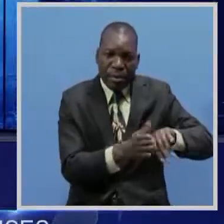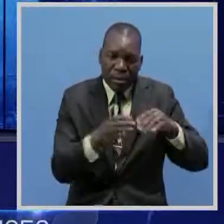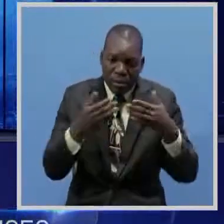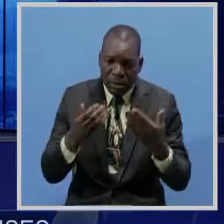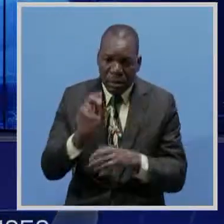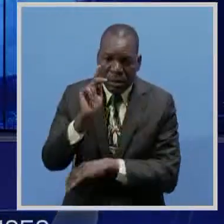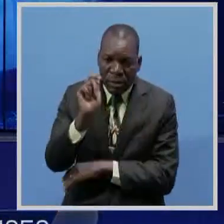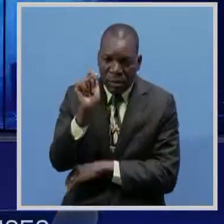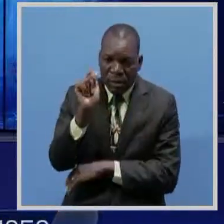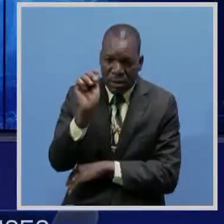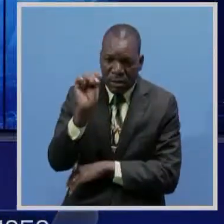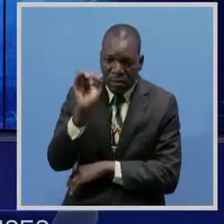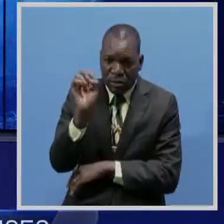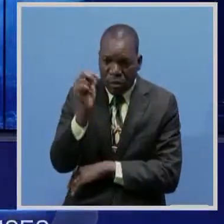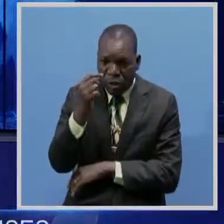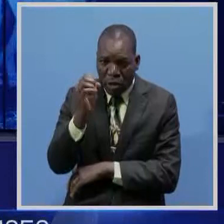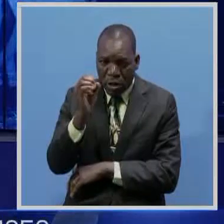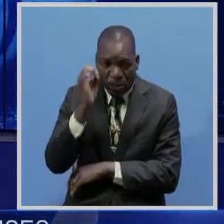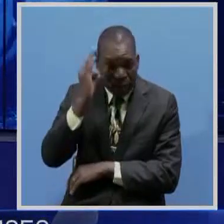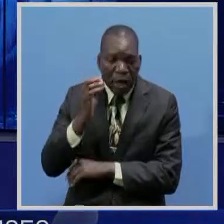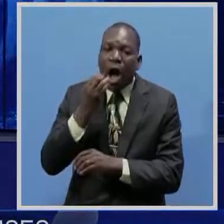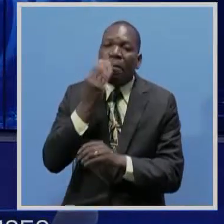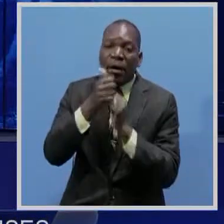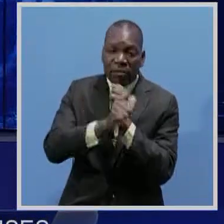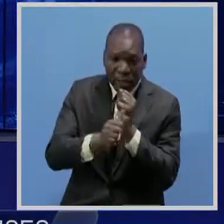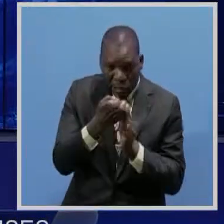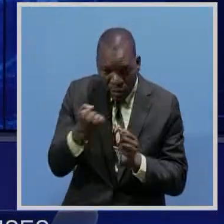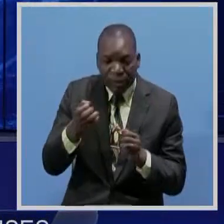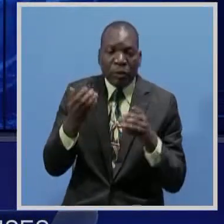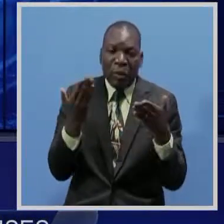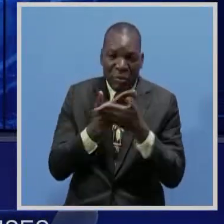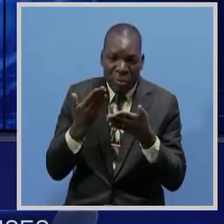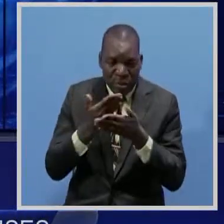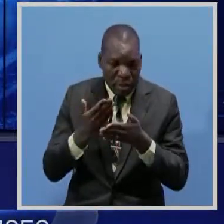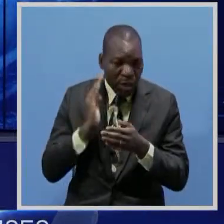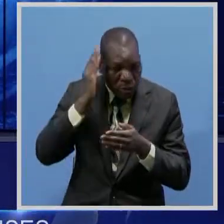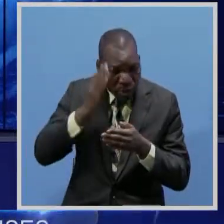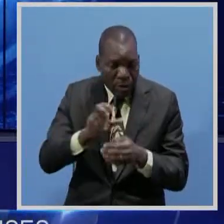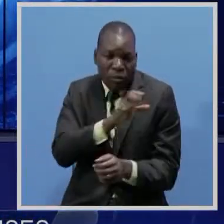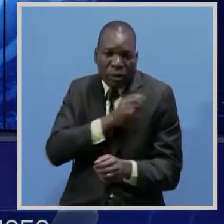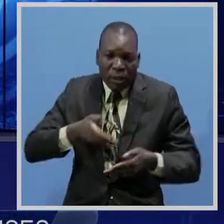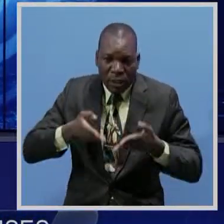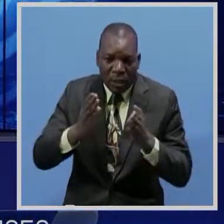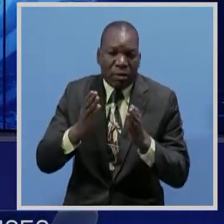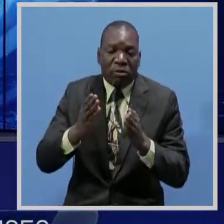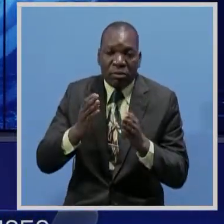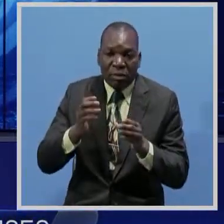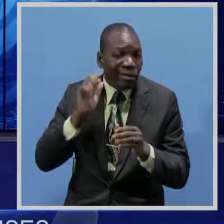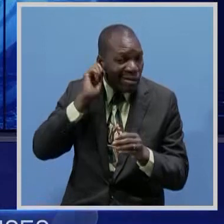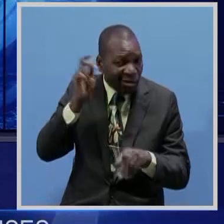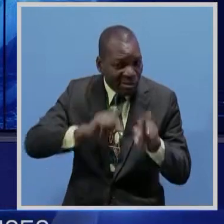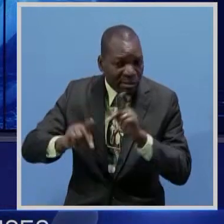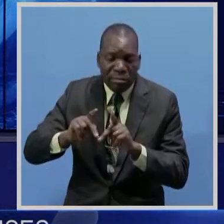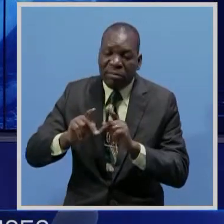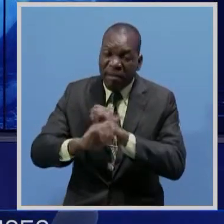And Home Affairs Minister Stephen Kampiongo said the new equipment will allow the police to effectively deal with troublemakers.